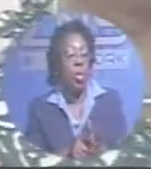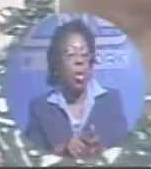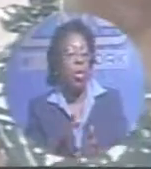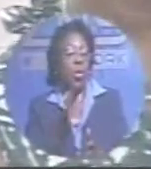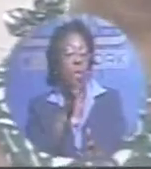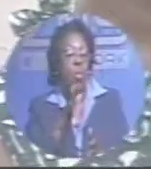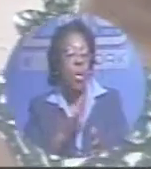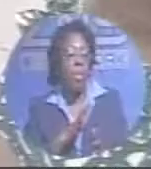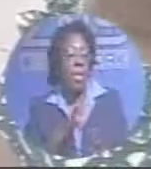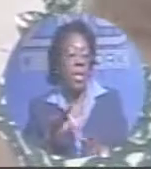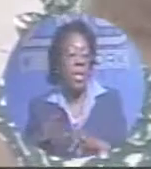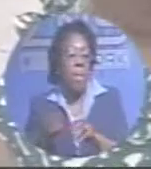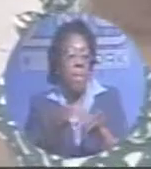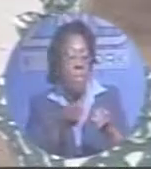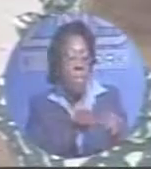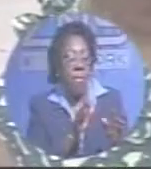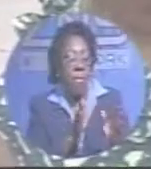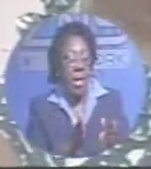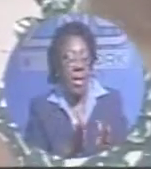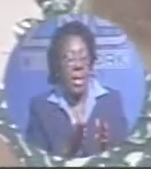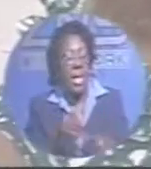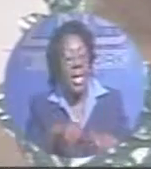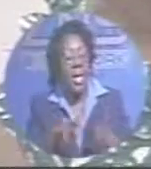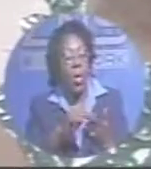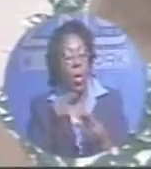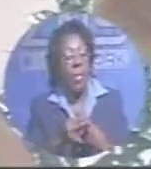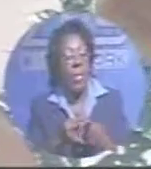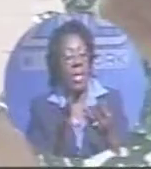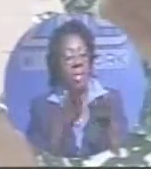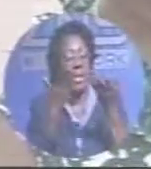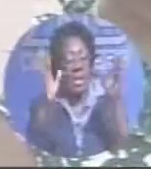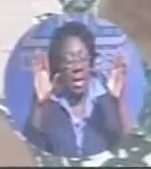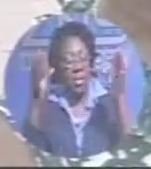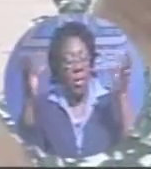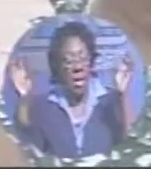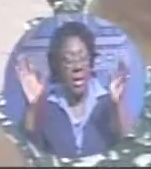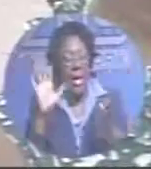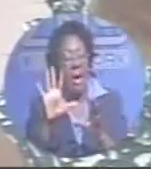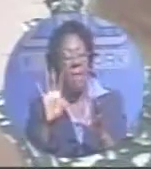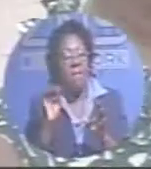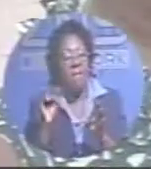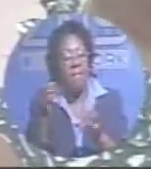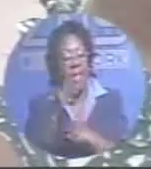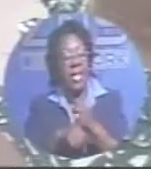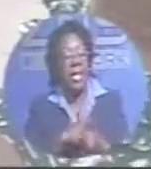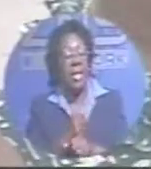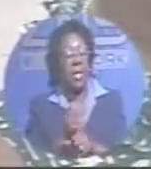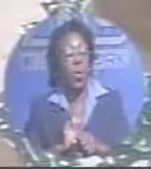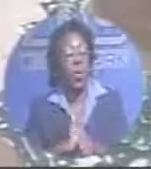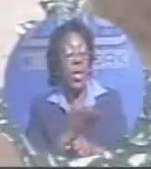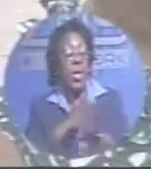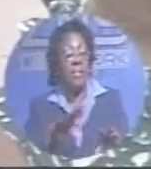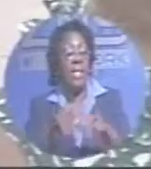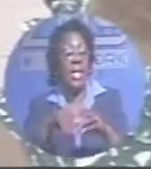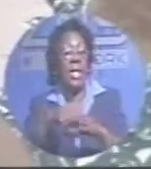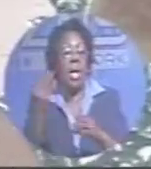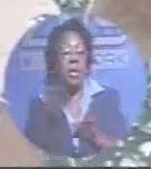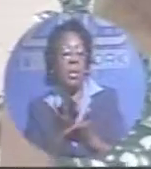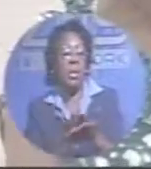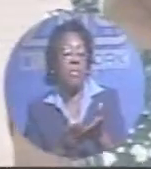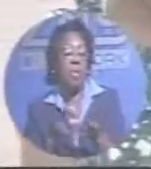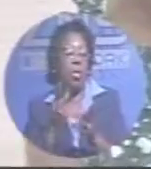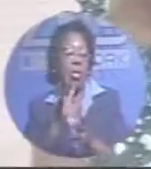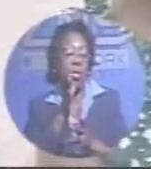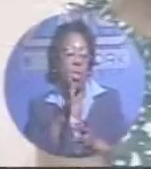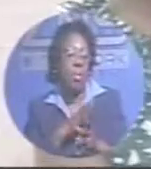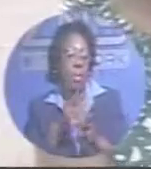movement. You know, in November, they will be celebrating 50 years. Yes. And so we've taken out some of those women